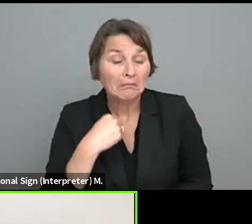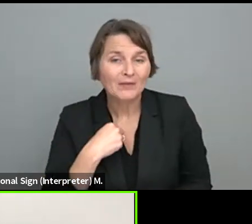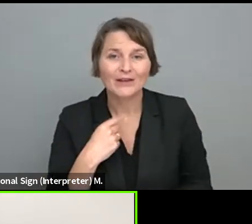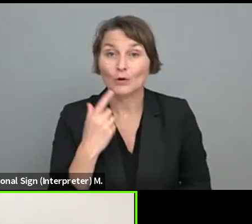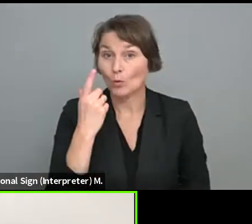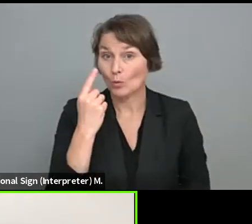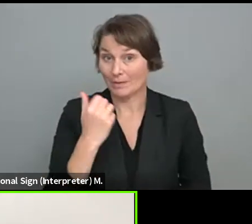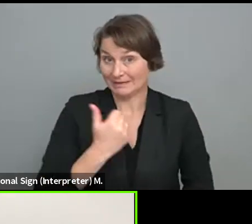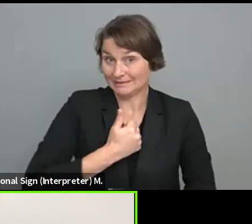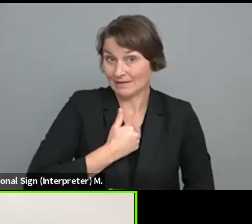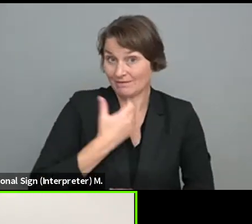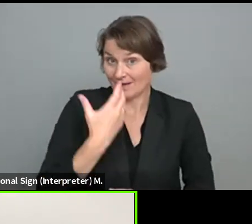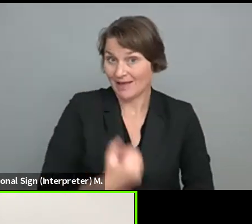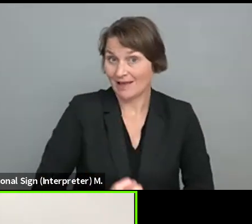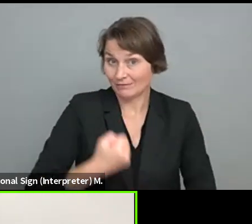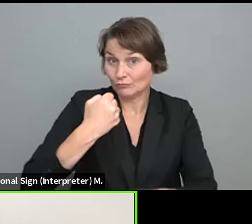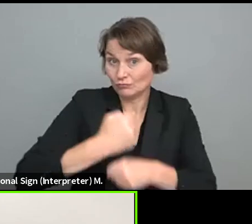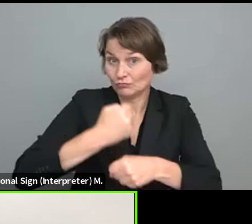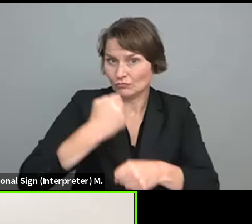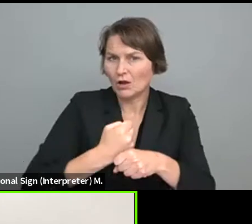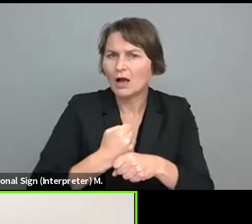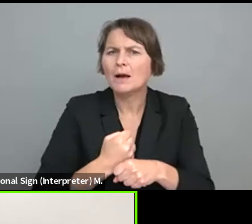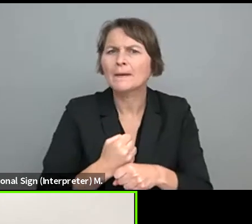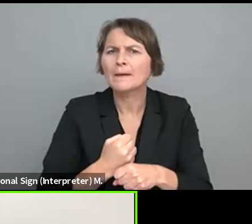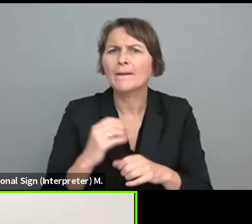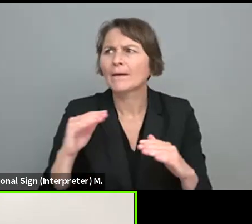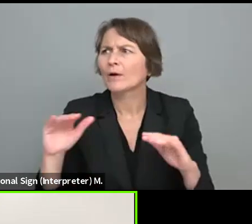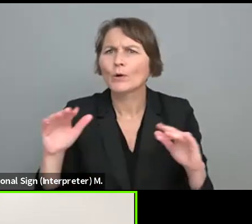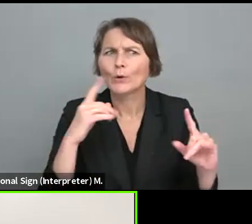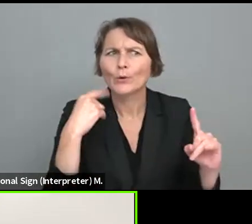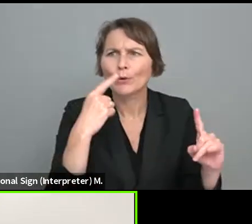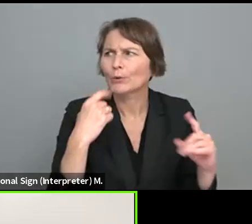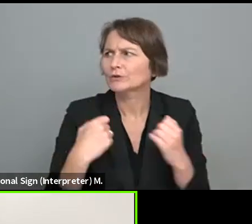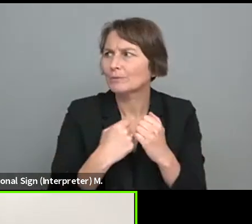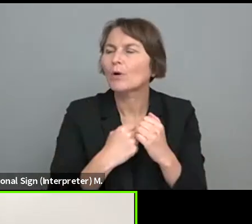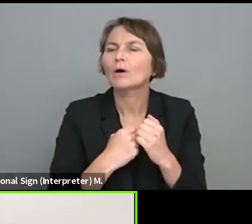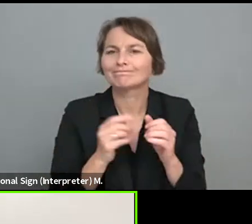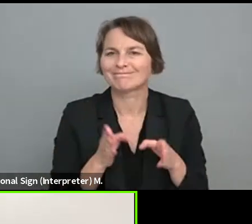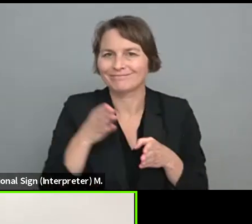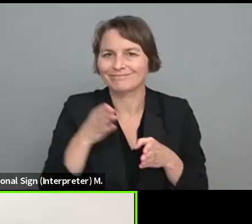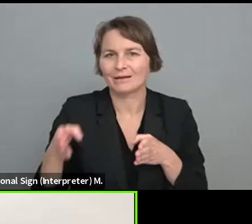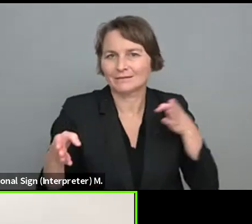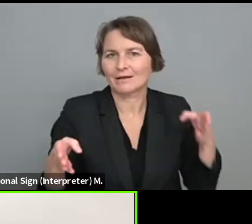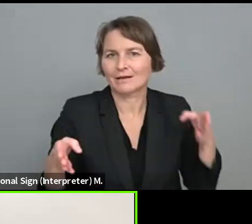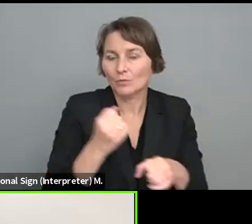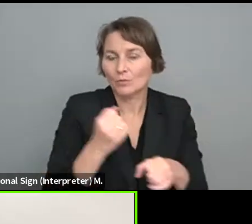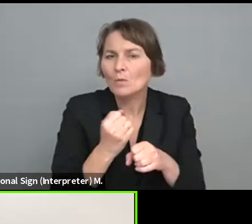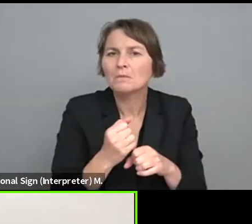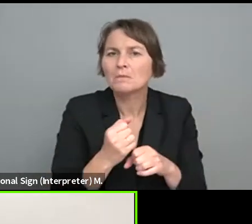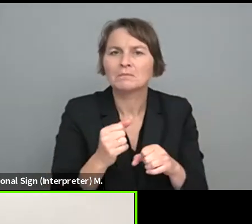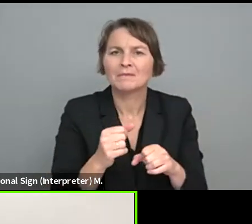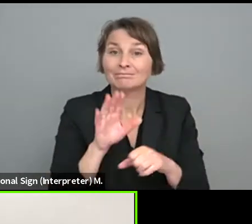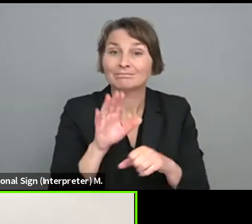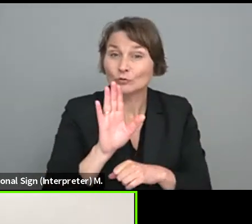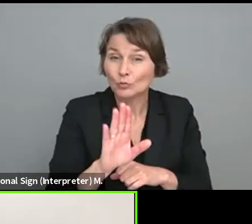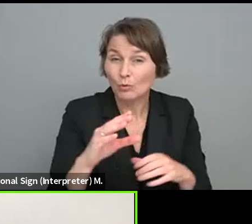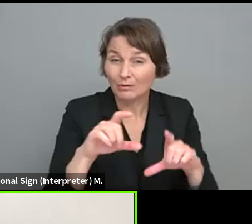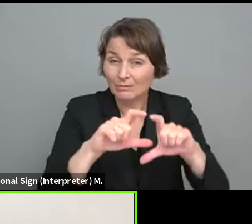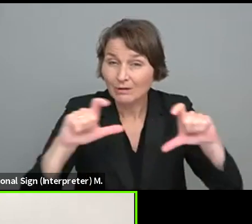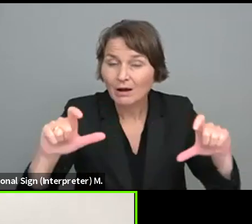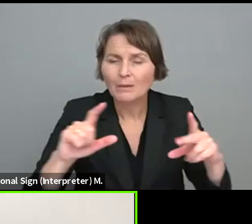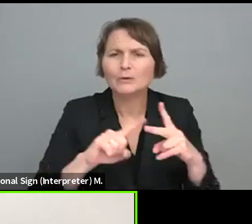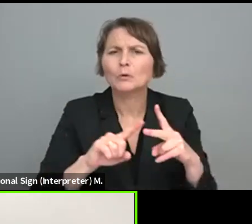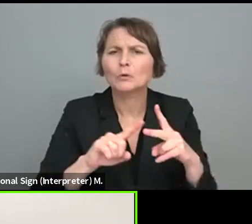seek out other women, whether it's in your company up and down the hierarchy structure, or within other companies or